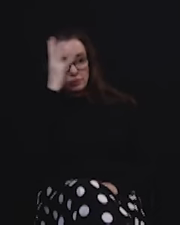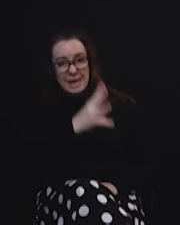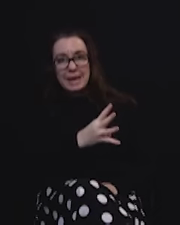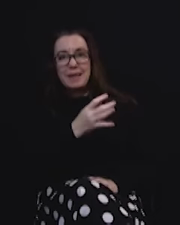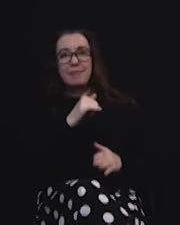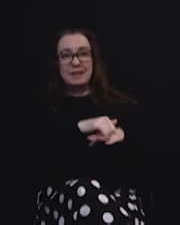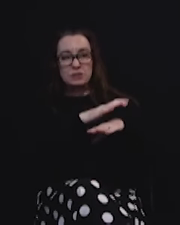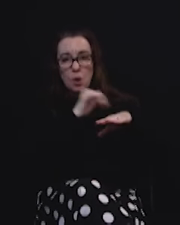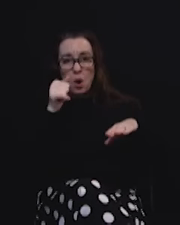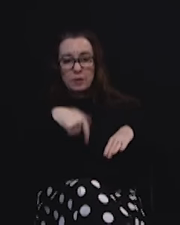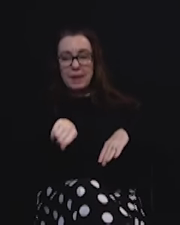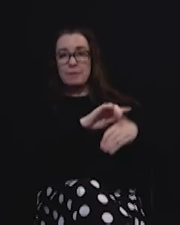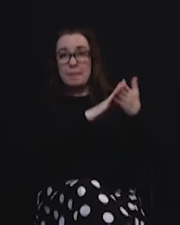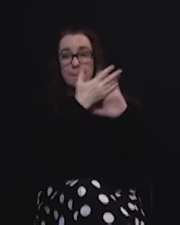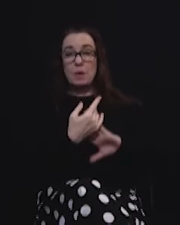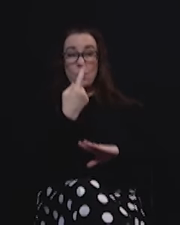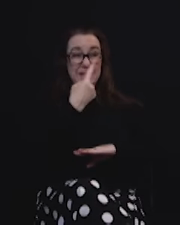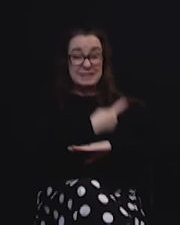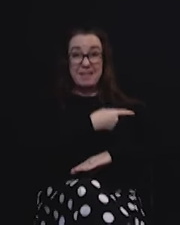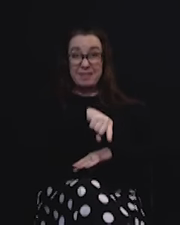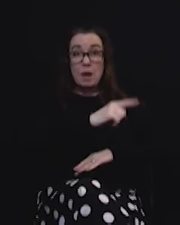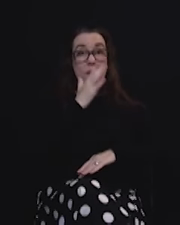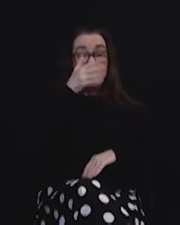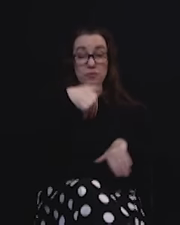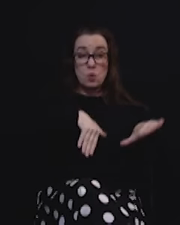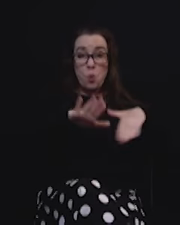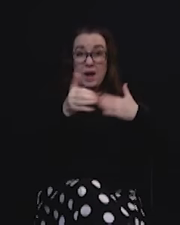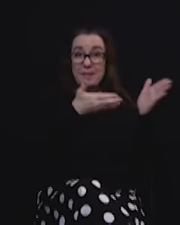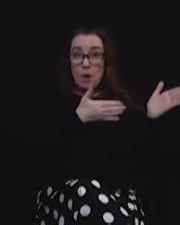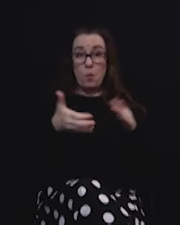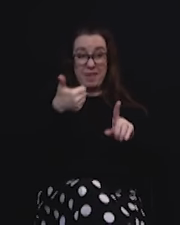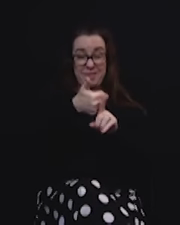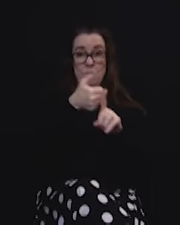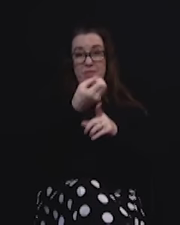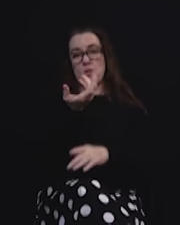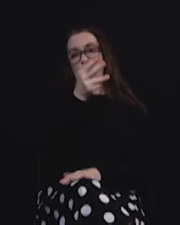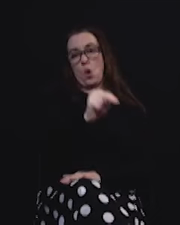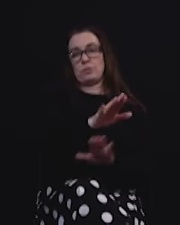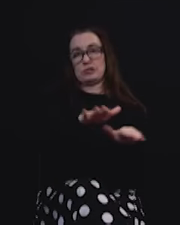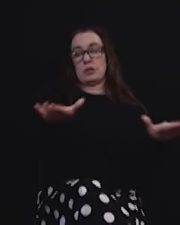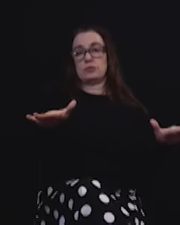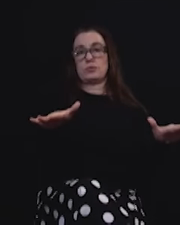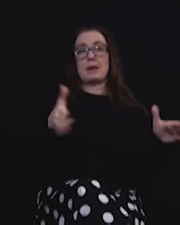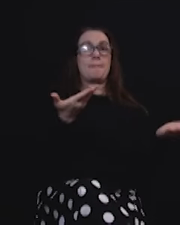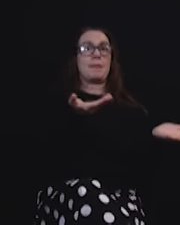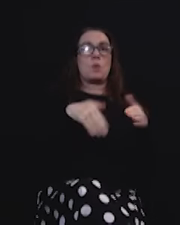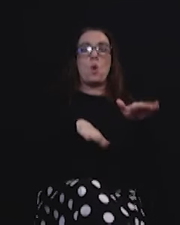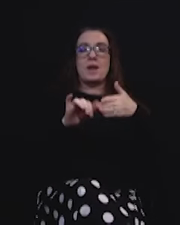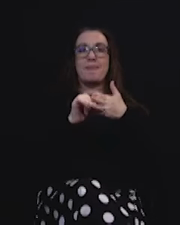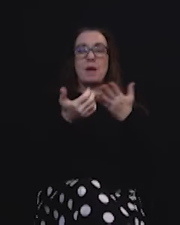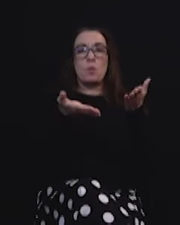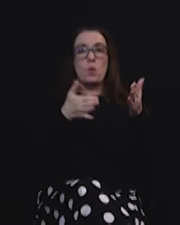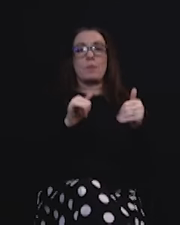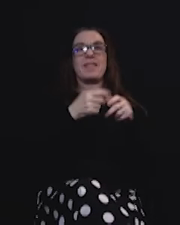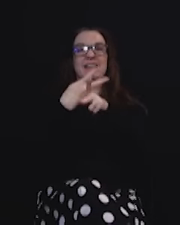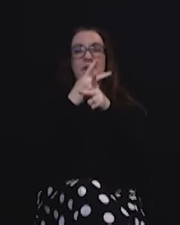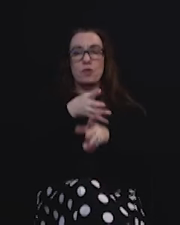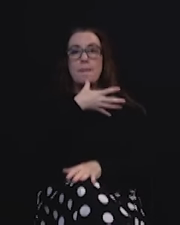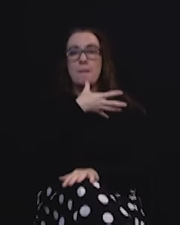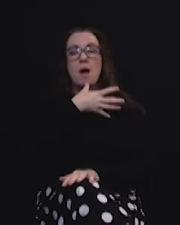has called them to be. One day they shall have to walk in that way with their own children. One day they may have to walk in that way when they care for their